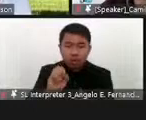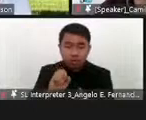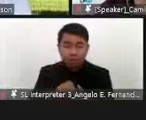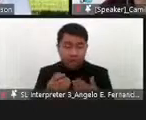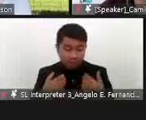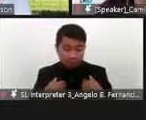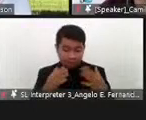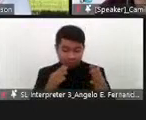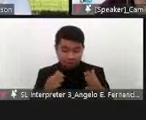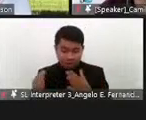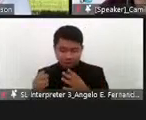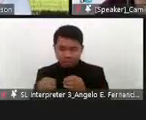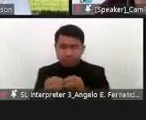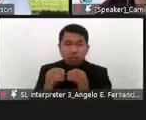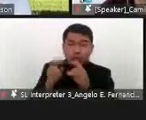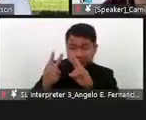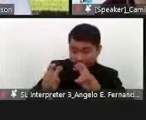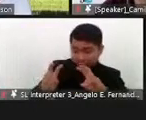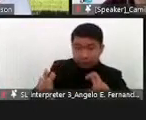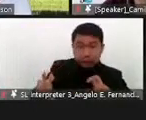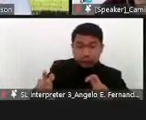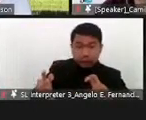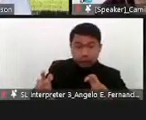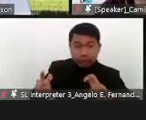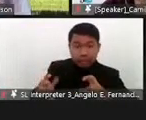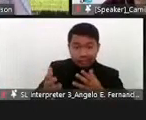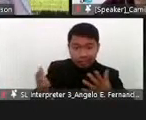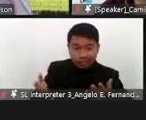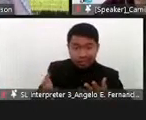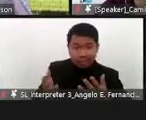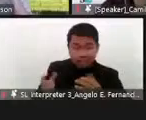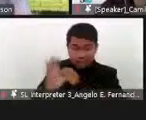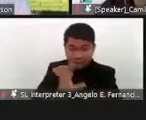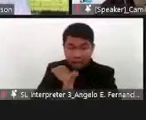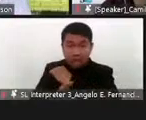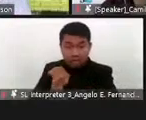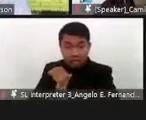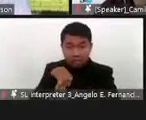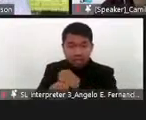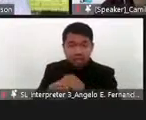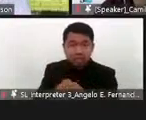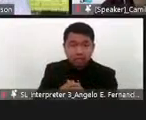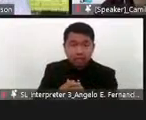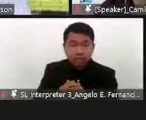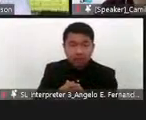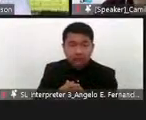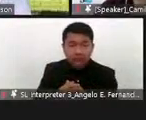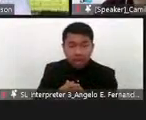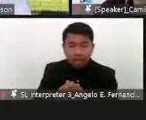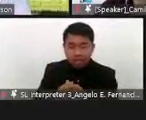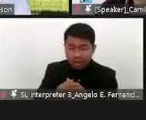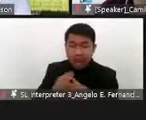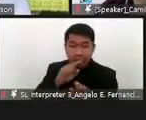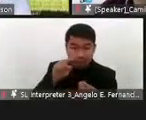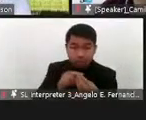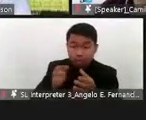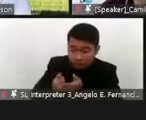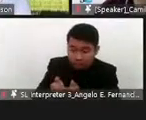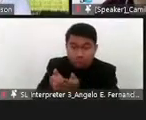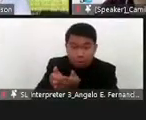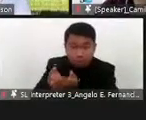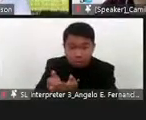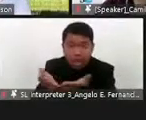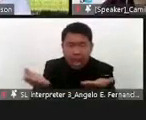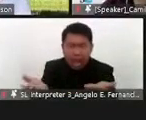more sites across the country to expand your research on our ancient boats? How far have you gone on this research in Luzon?